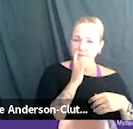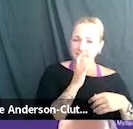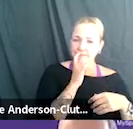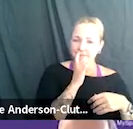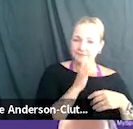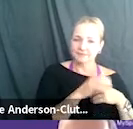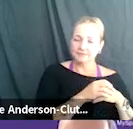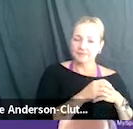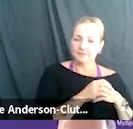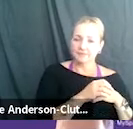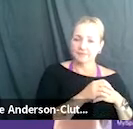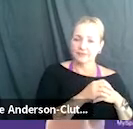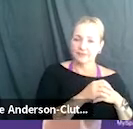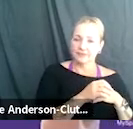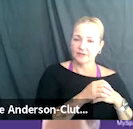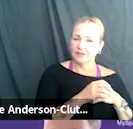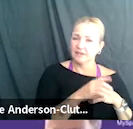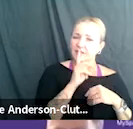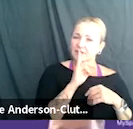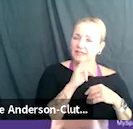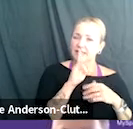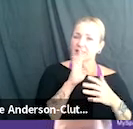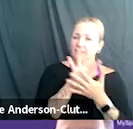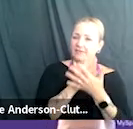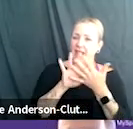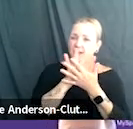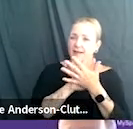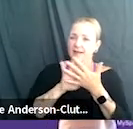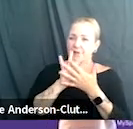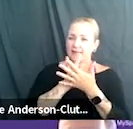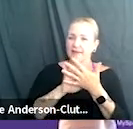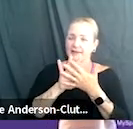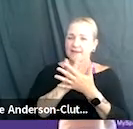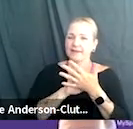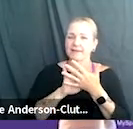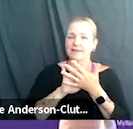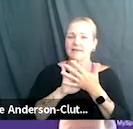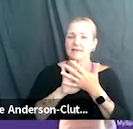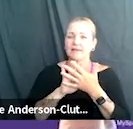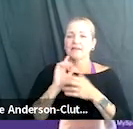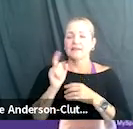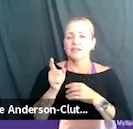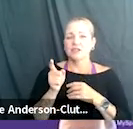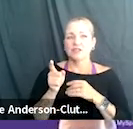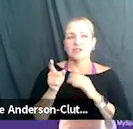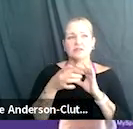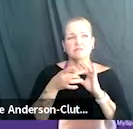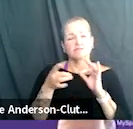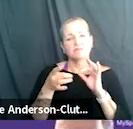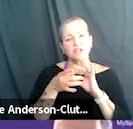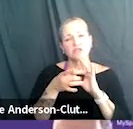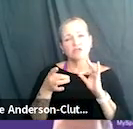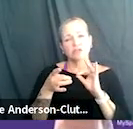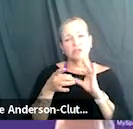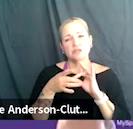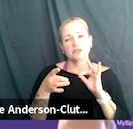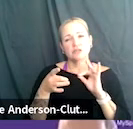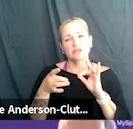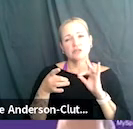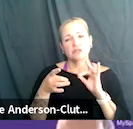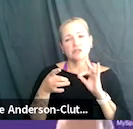in initiating and completing actions. And then she also talked about sort of minor criteria, which would be things like